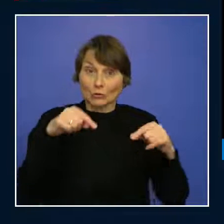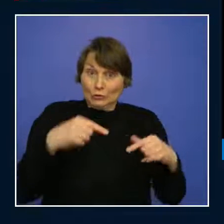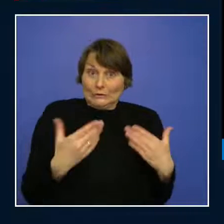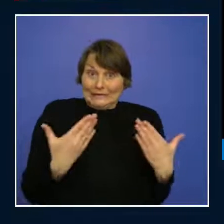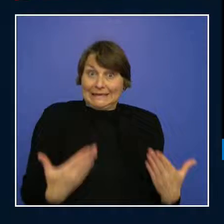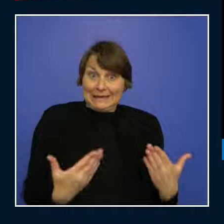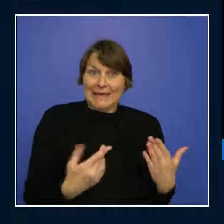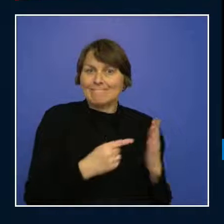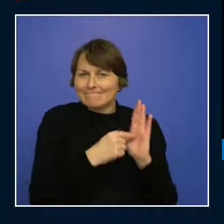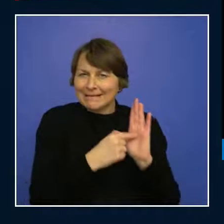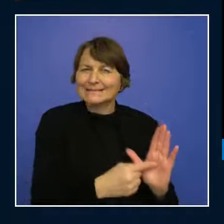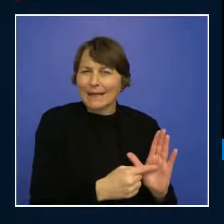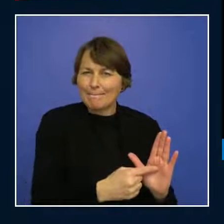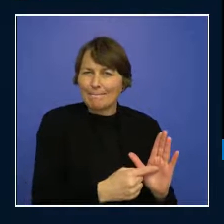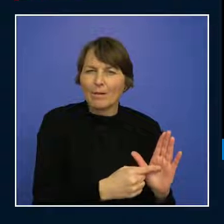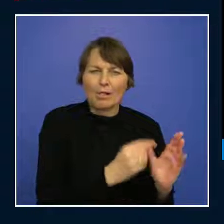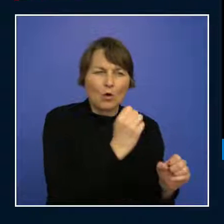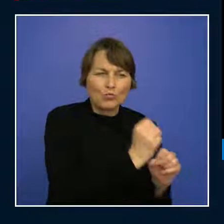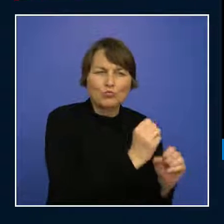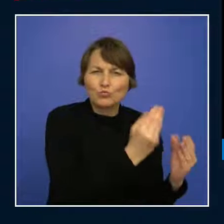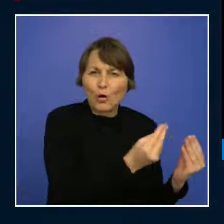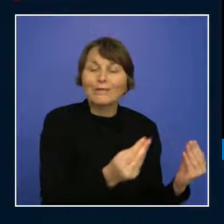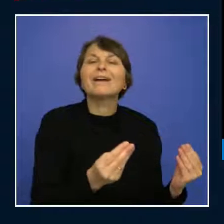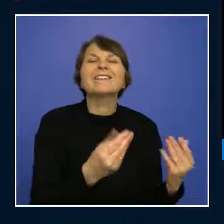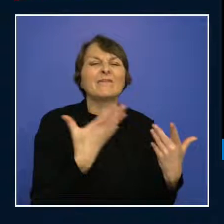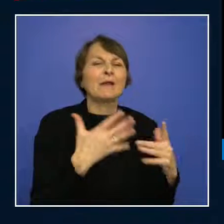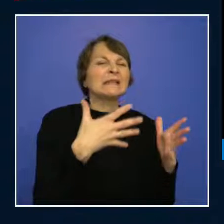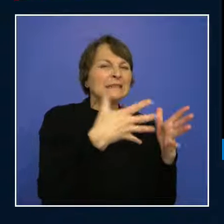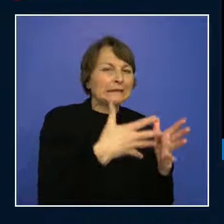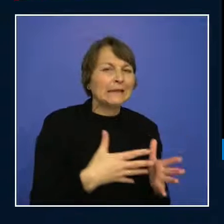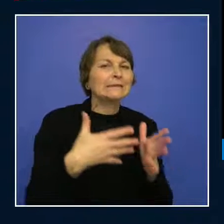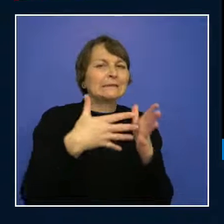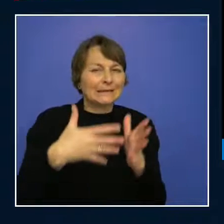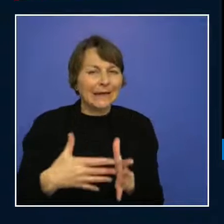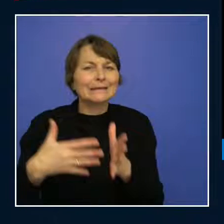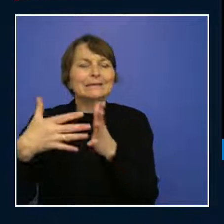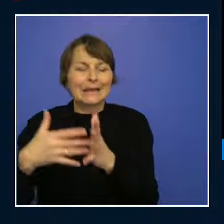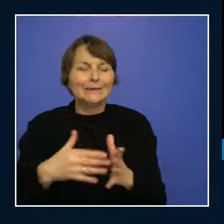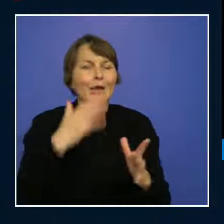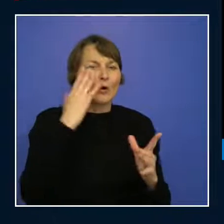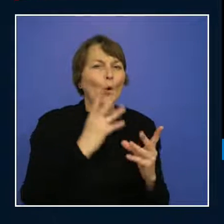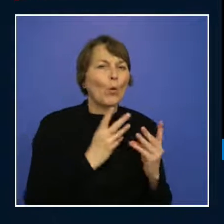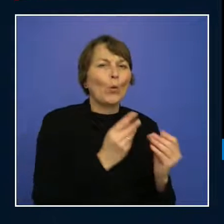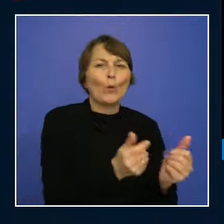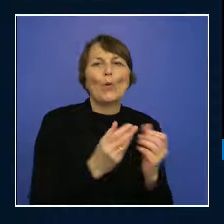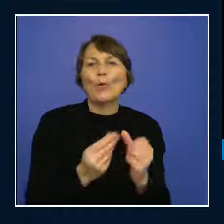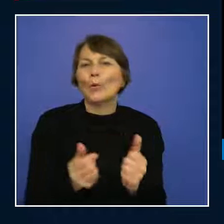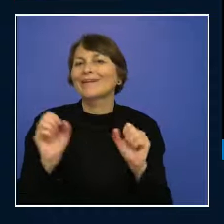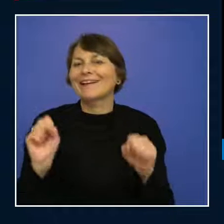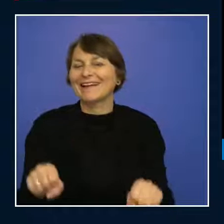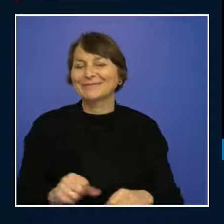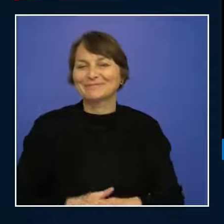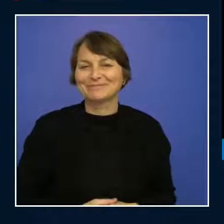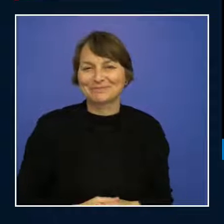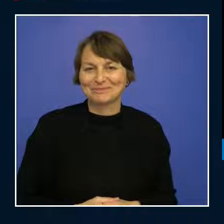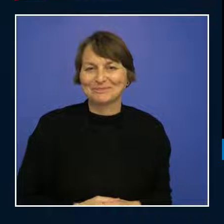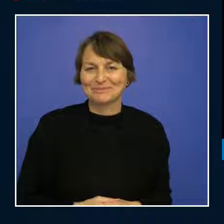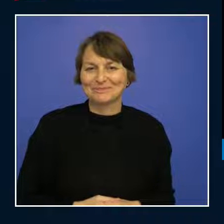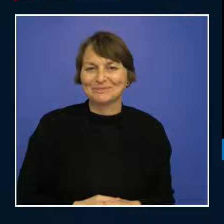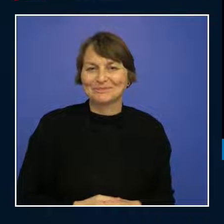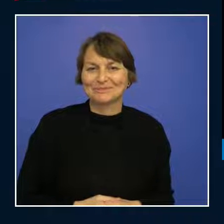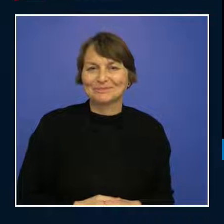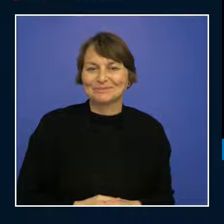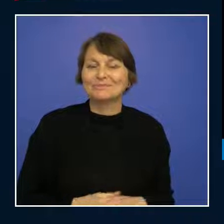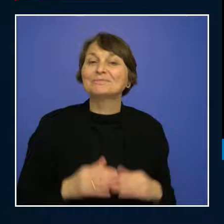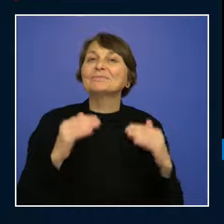battle tested by some of our first party customers, as we call them here at Microsoft. Now, I want to talk about